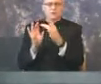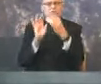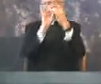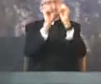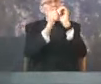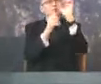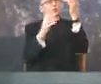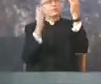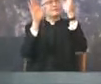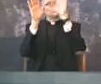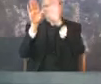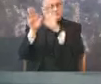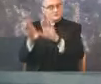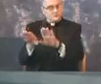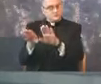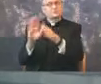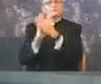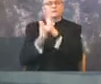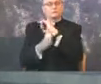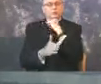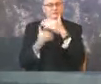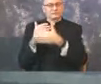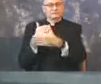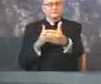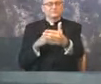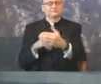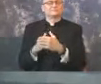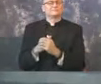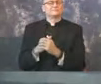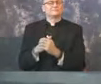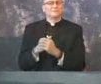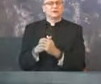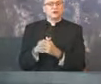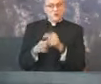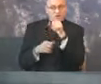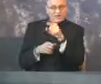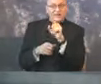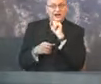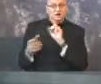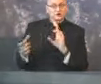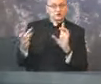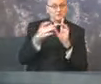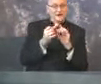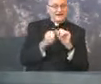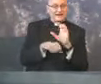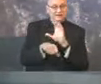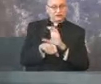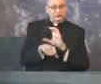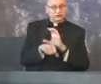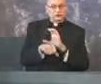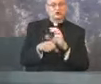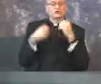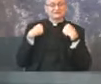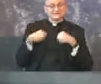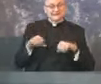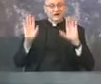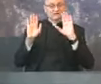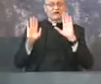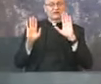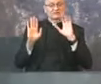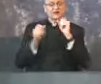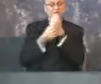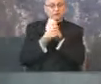on of hands. They are to renew in his name the sacrifice of human redemption, to set